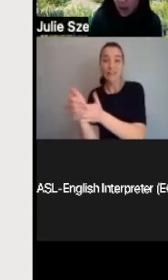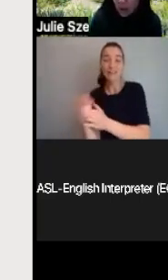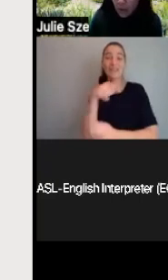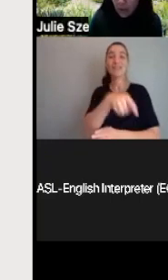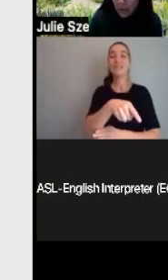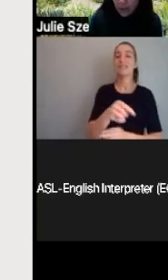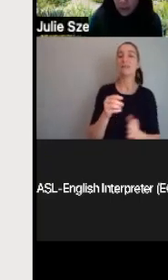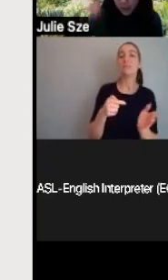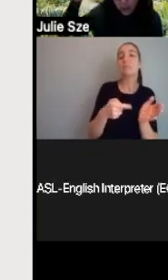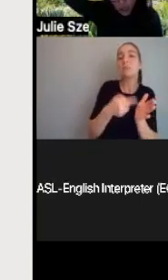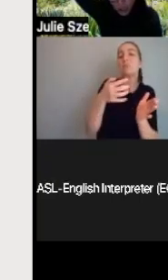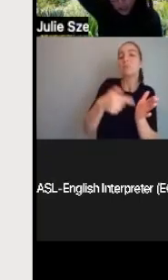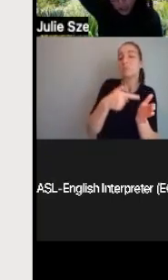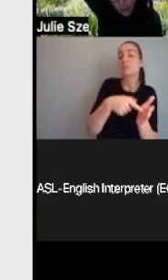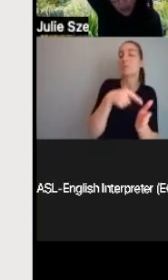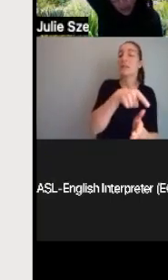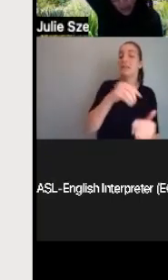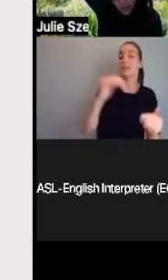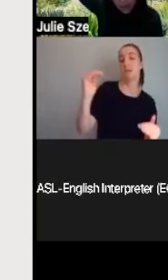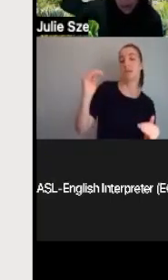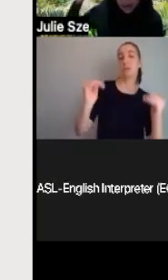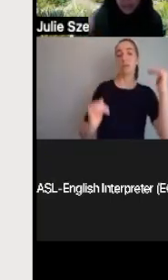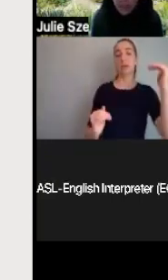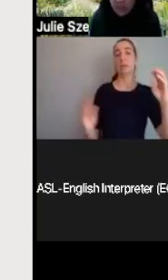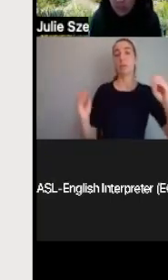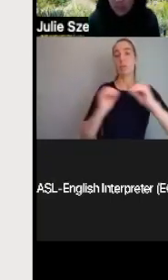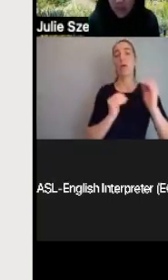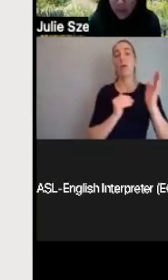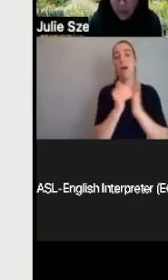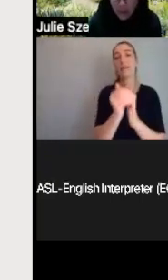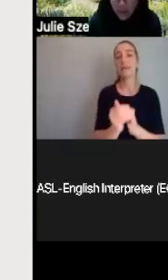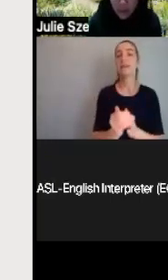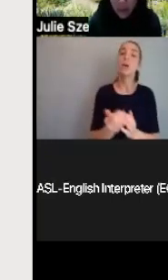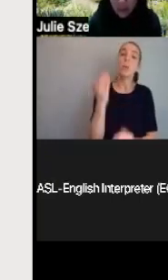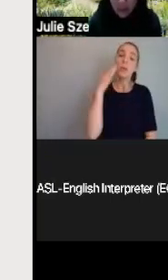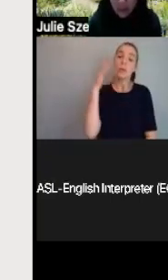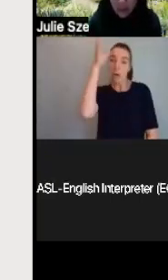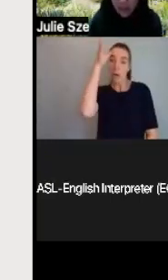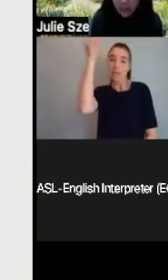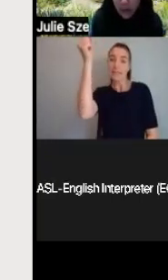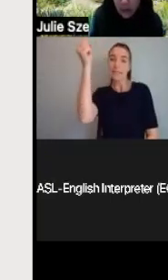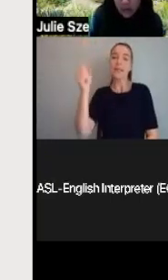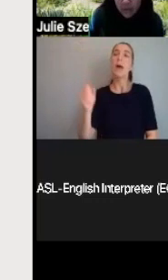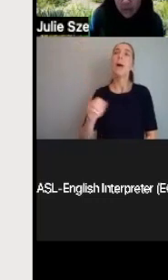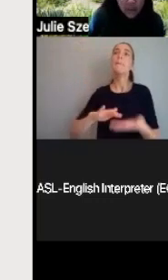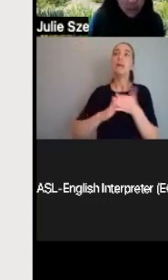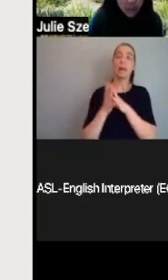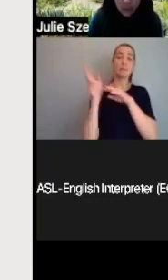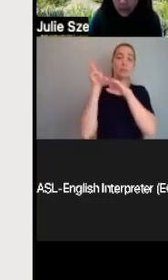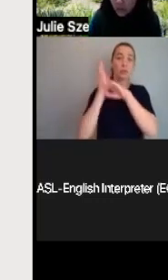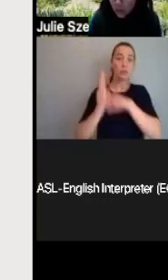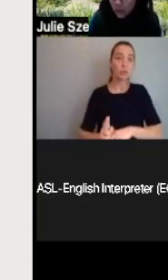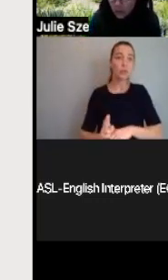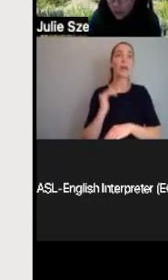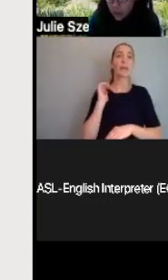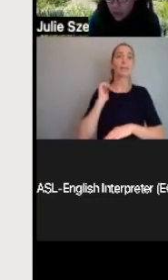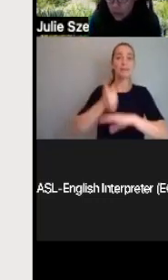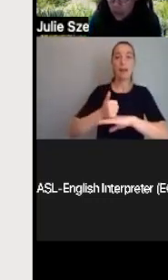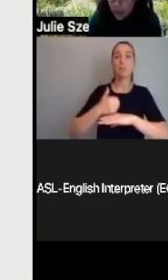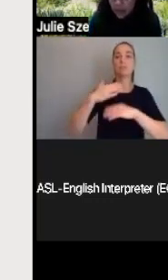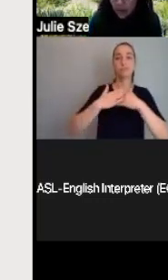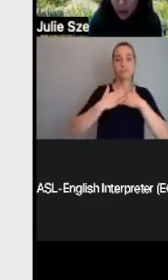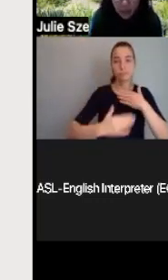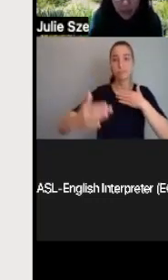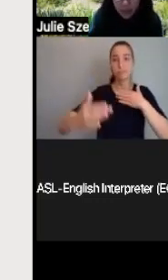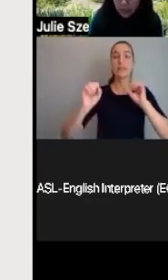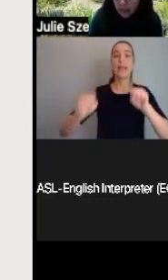how, uh, their change over time and how the common sense becomes naturalized and is actually a product of institutional and historical forces